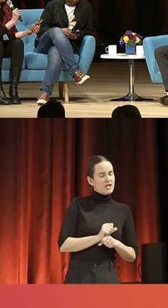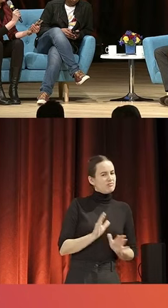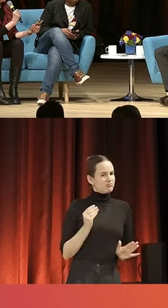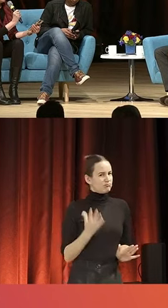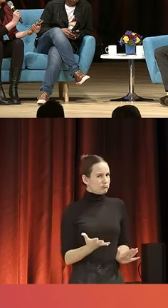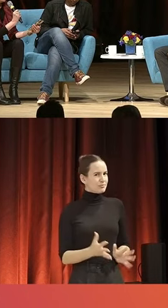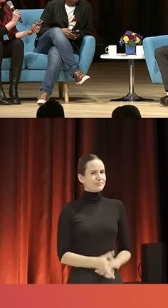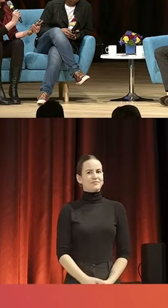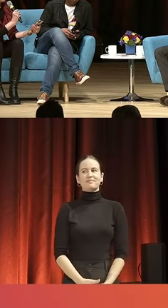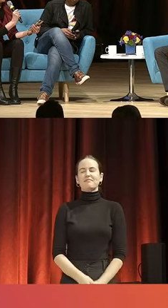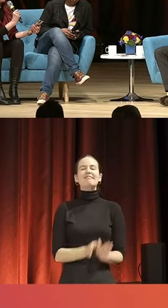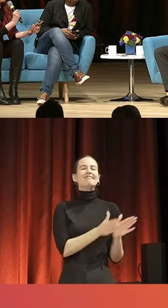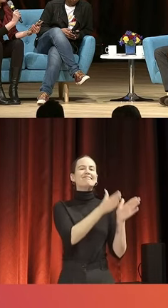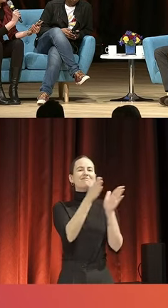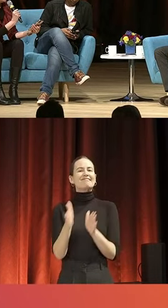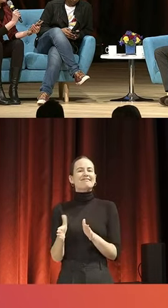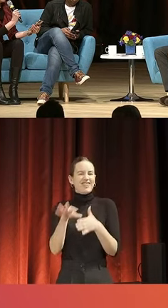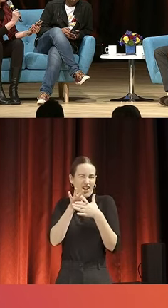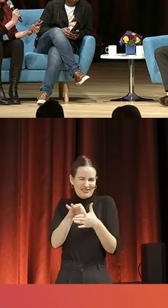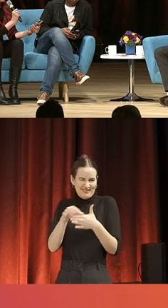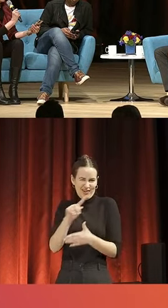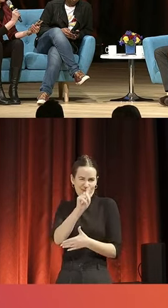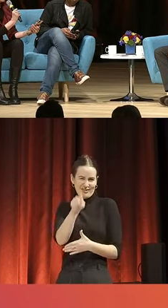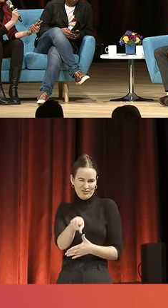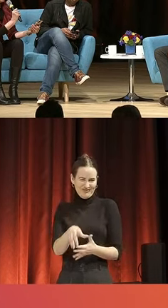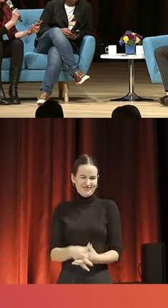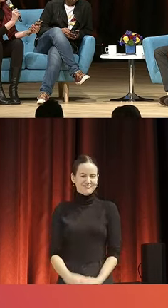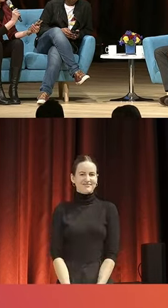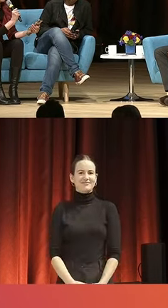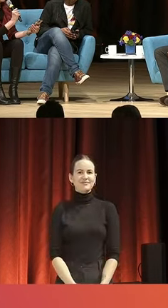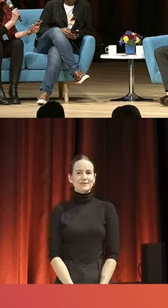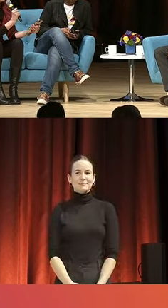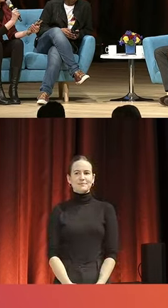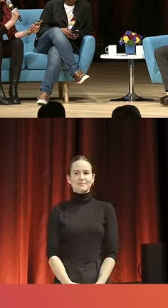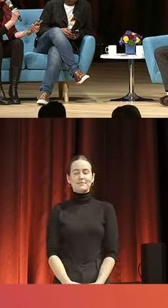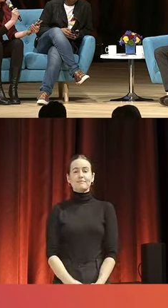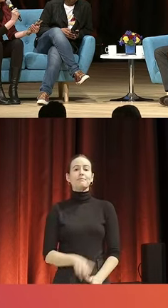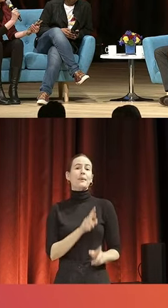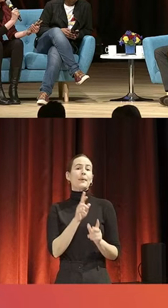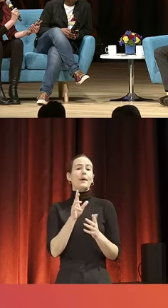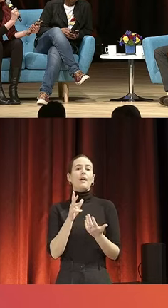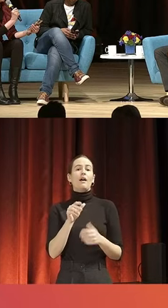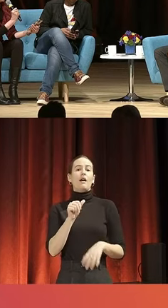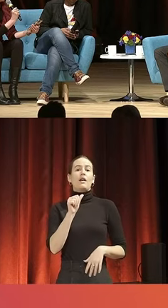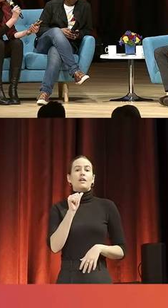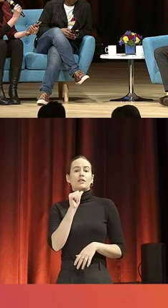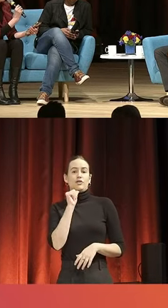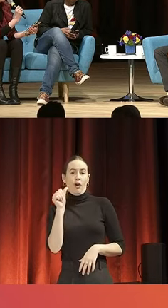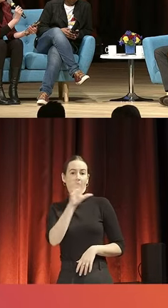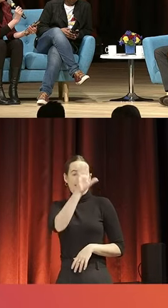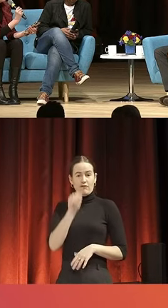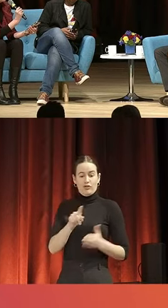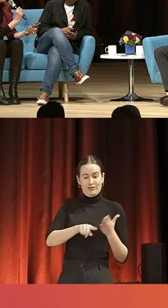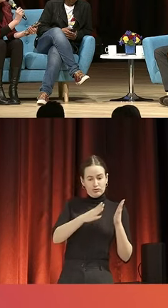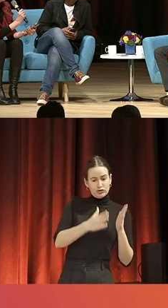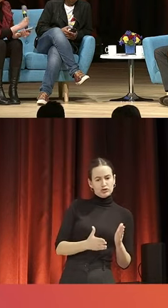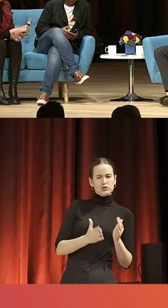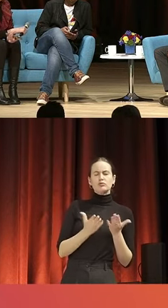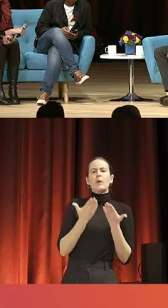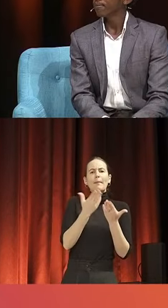content. What would you recommend for non-African researchers on their research journey with African